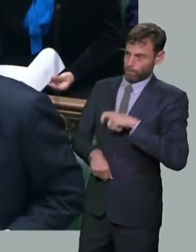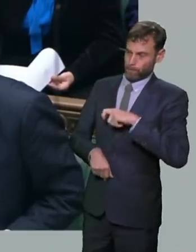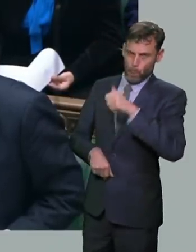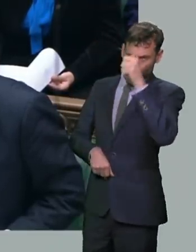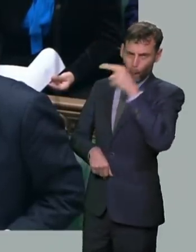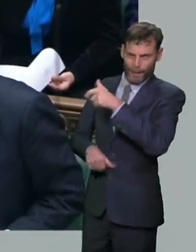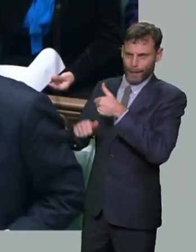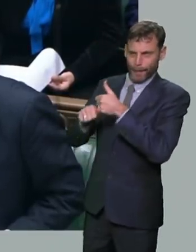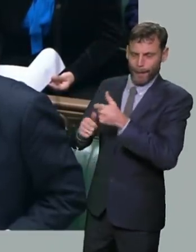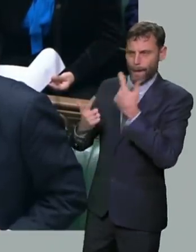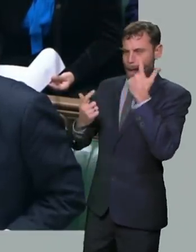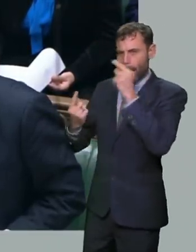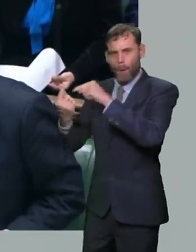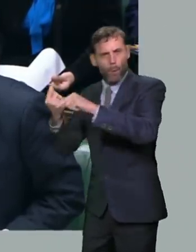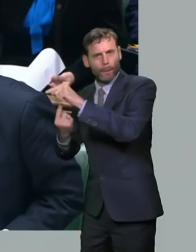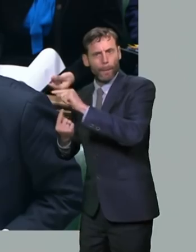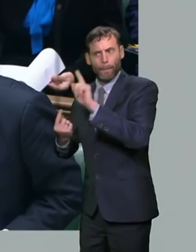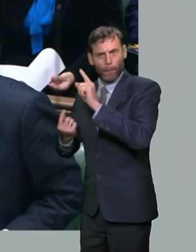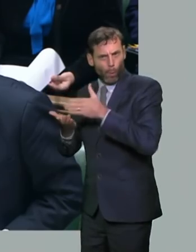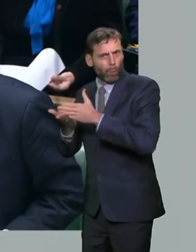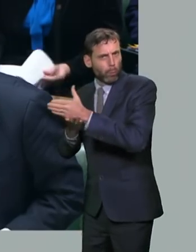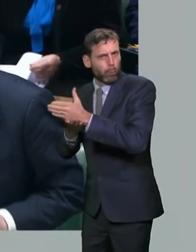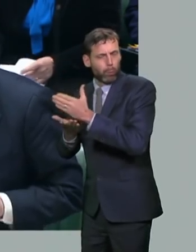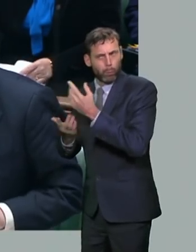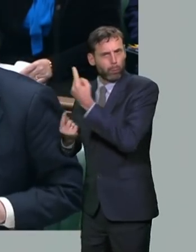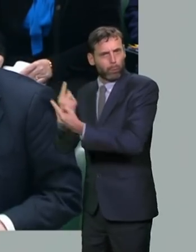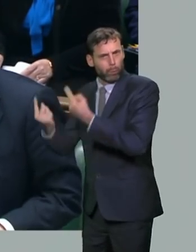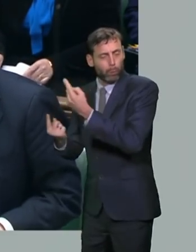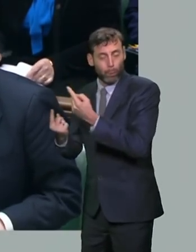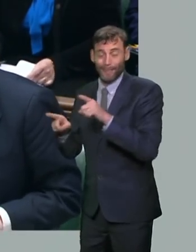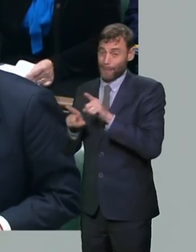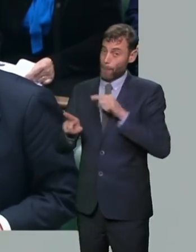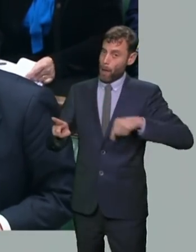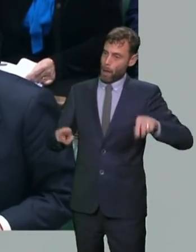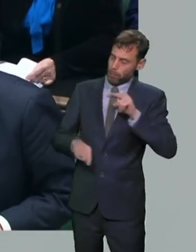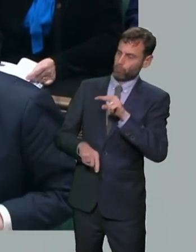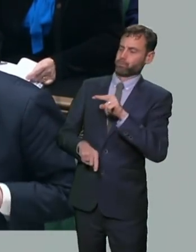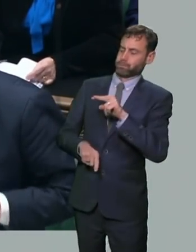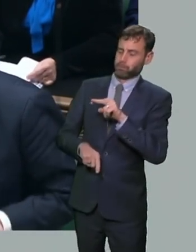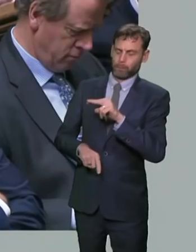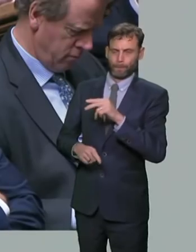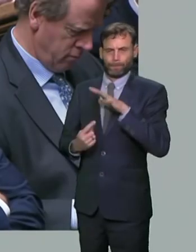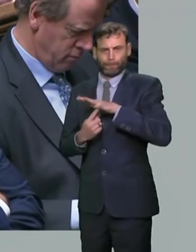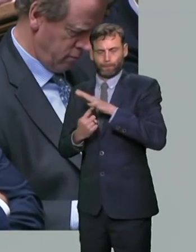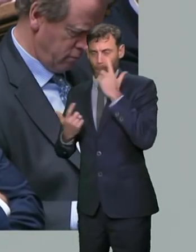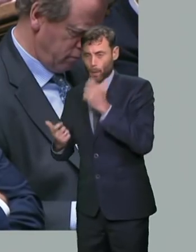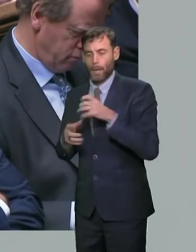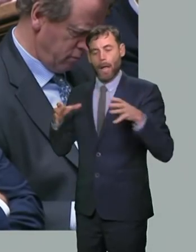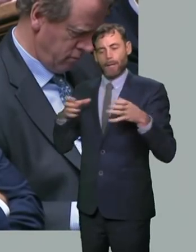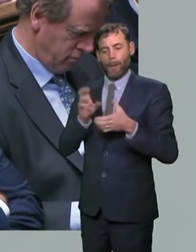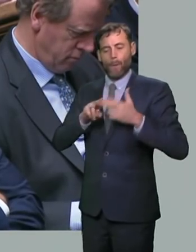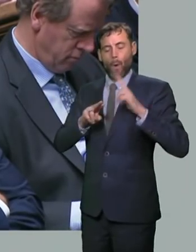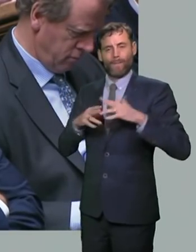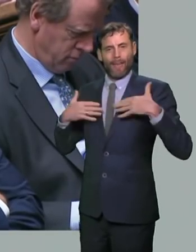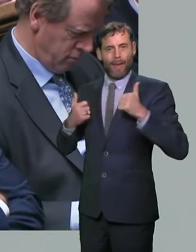this issue in the way that he does, and as I'm sure members do across the House, the Department of Health and Social Care will lead on the